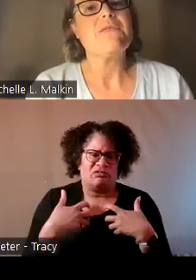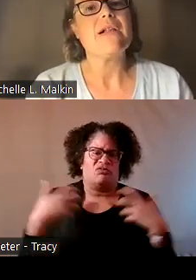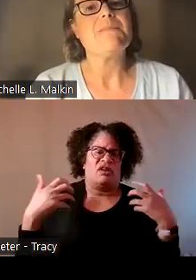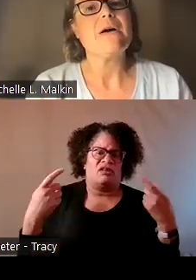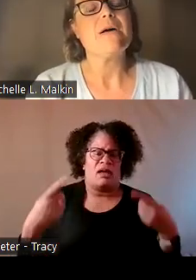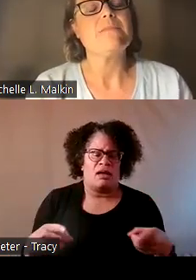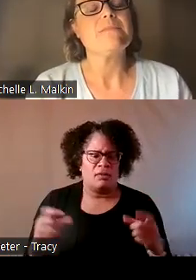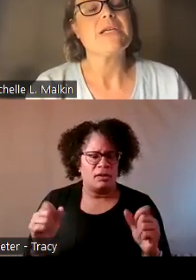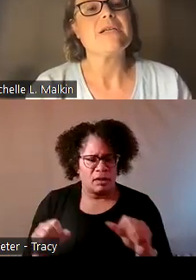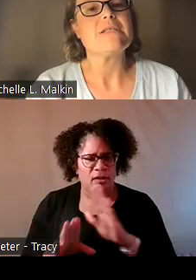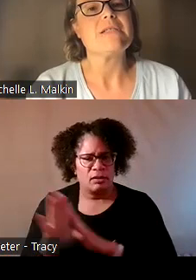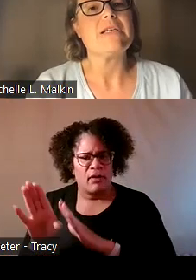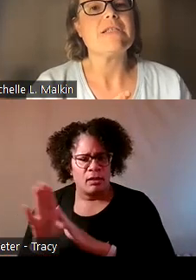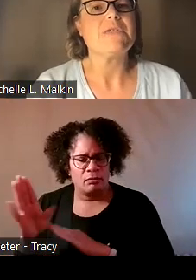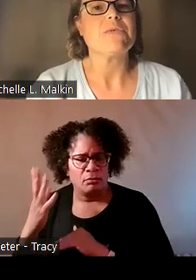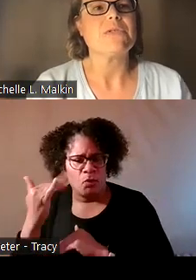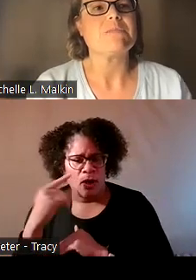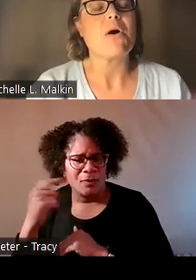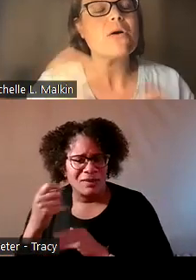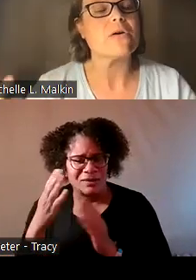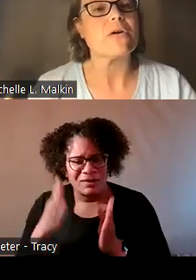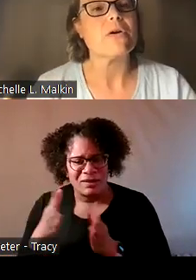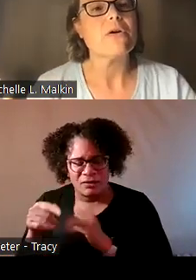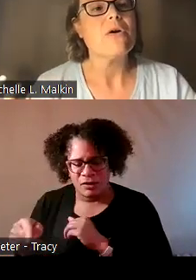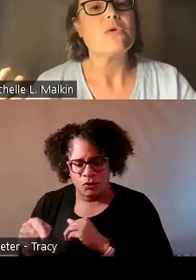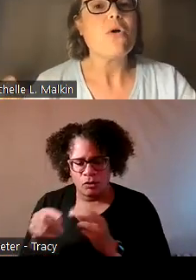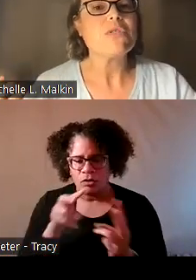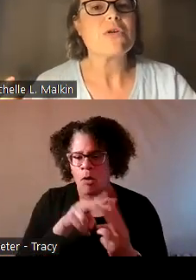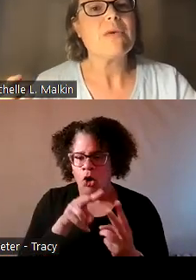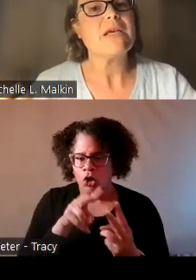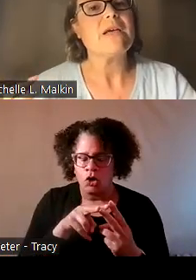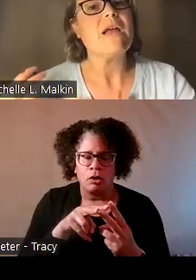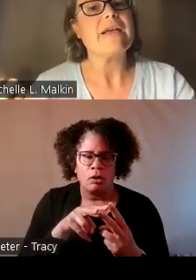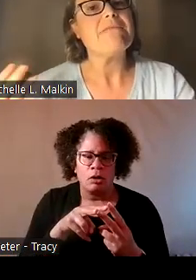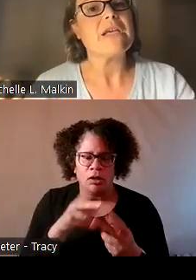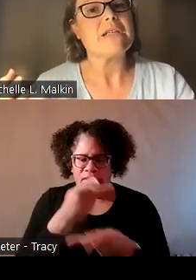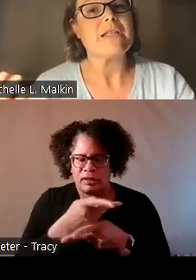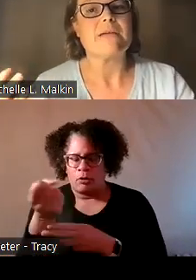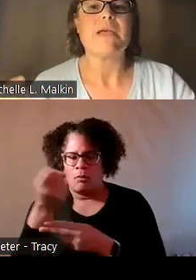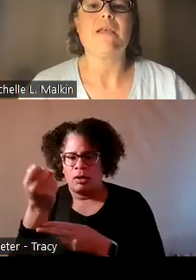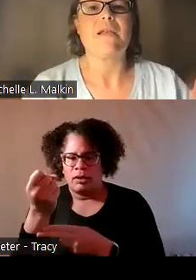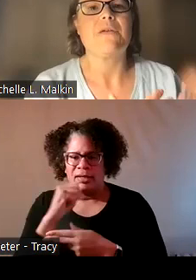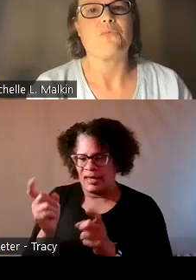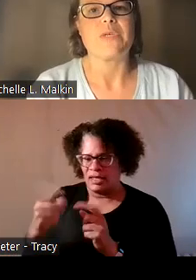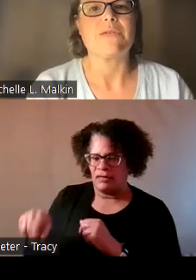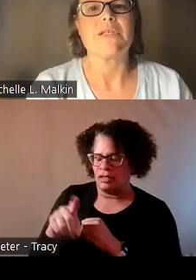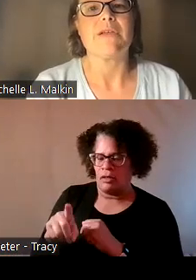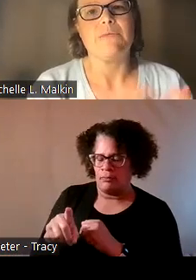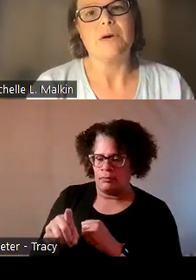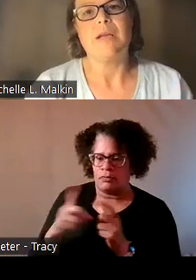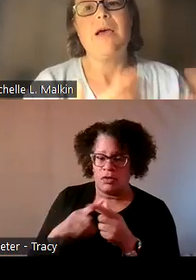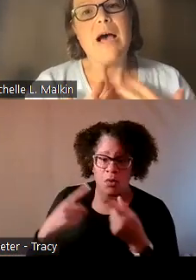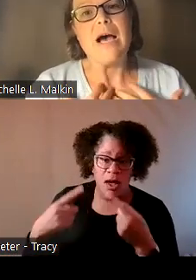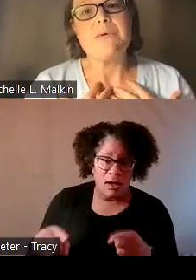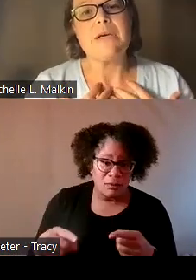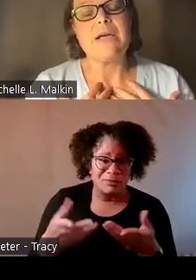can develop because the individual's partner was holding their money and not giving it to them. And that resulted in